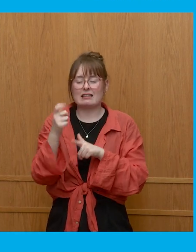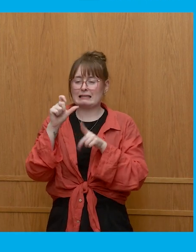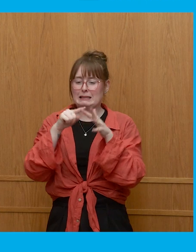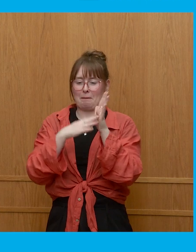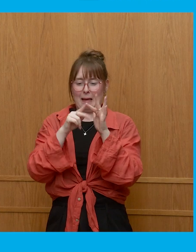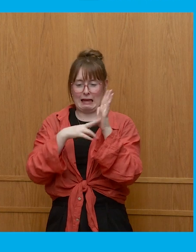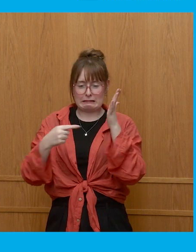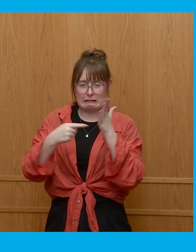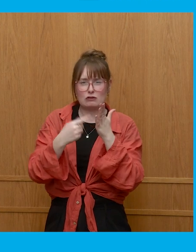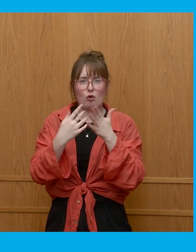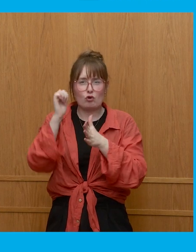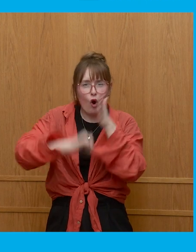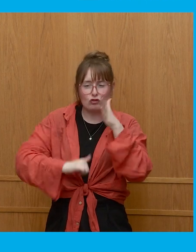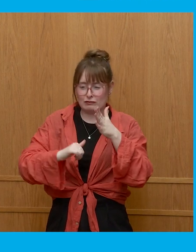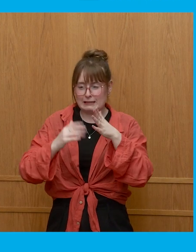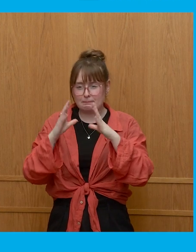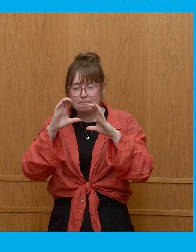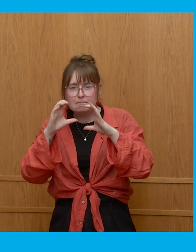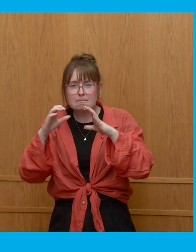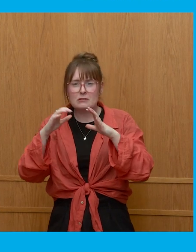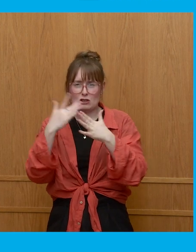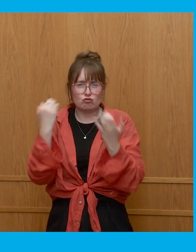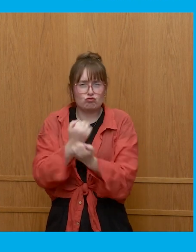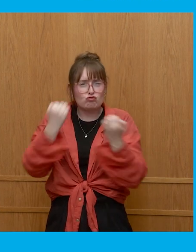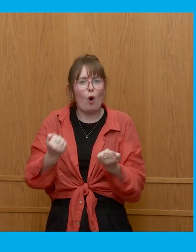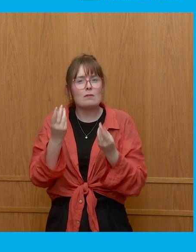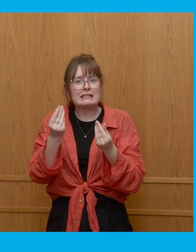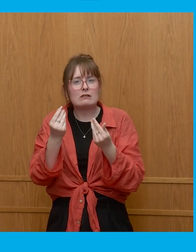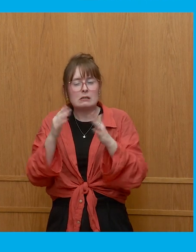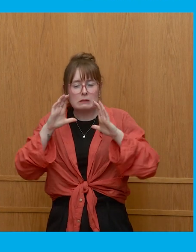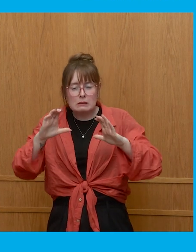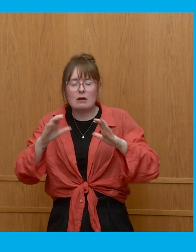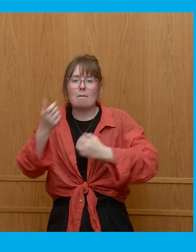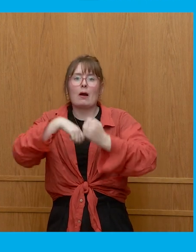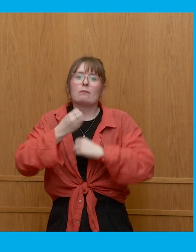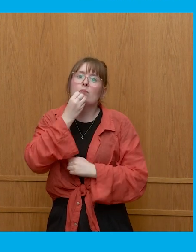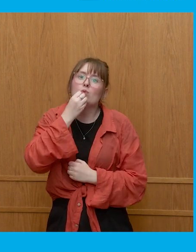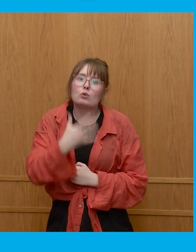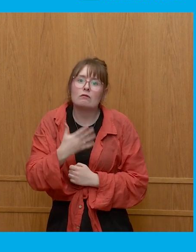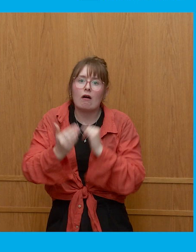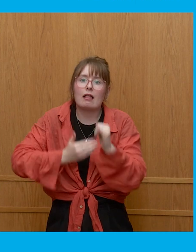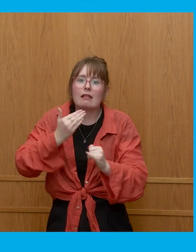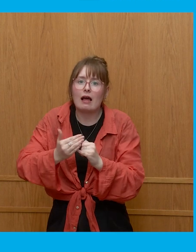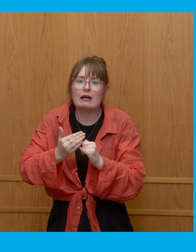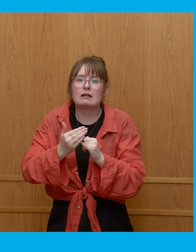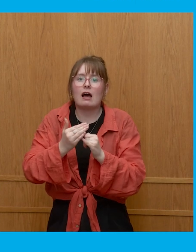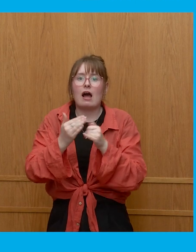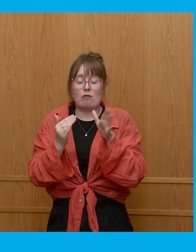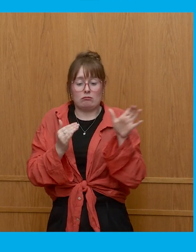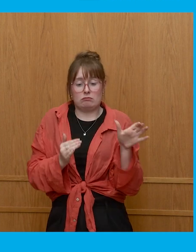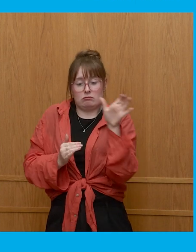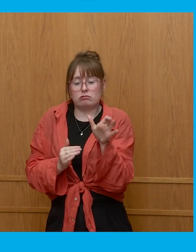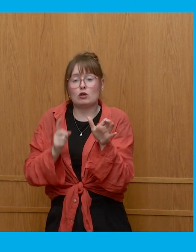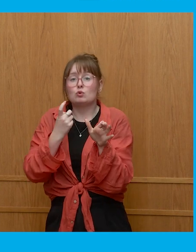or concrete as a kind of a very strong material which becomes beautiful. And it's next to stone, which